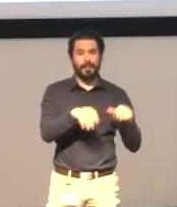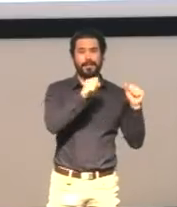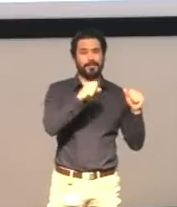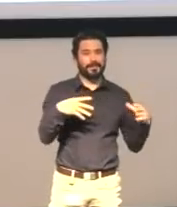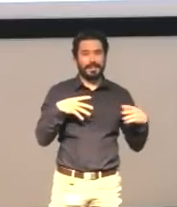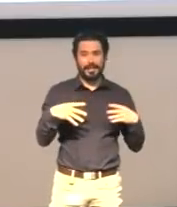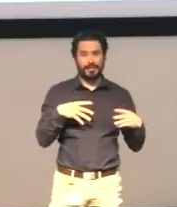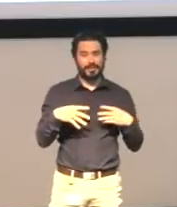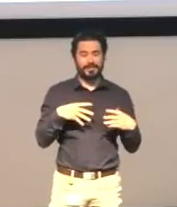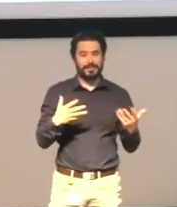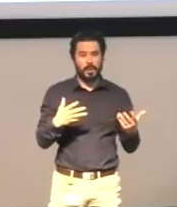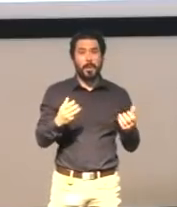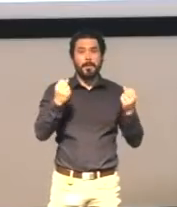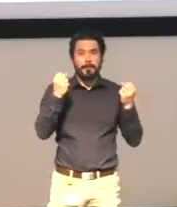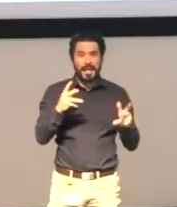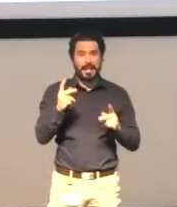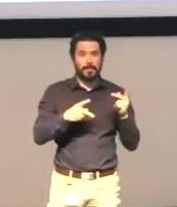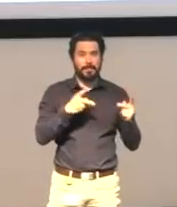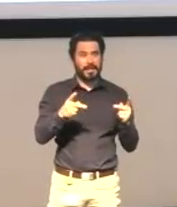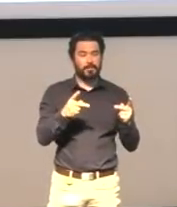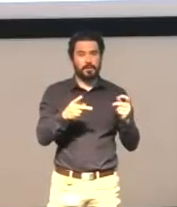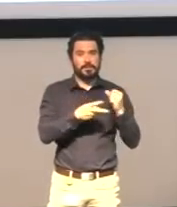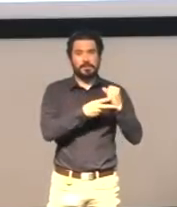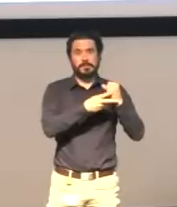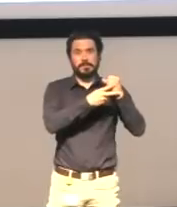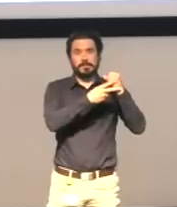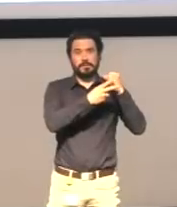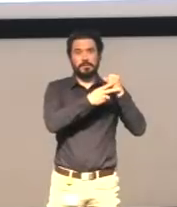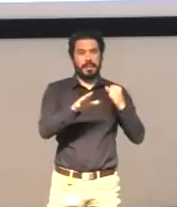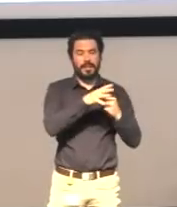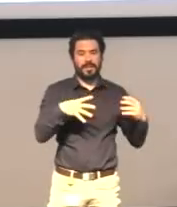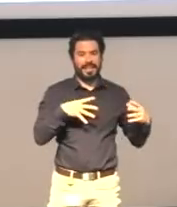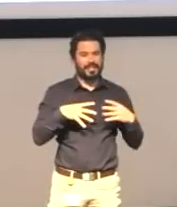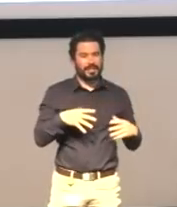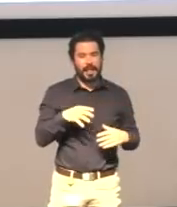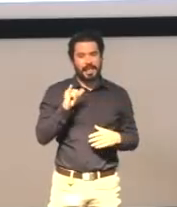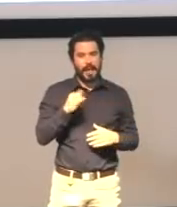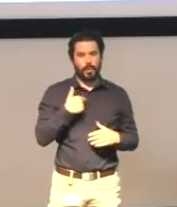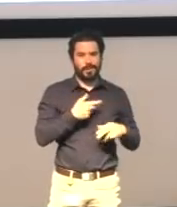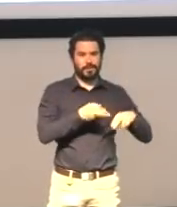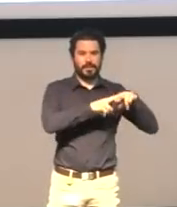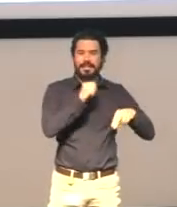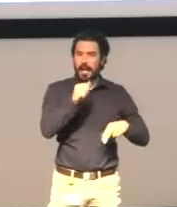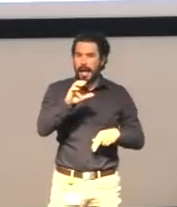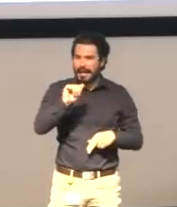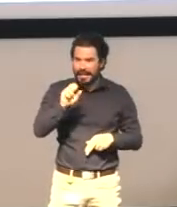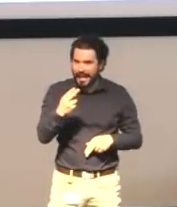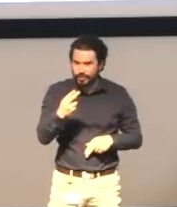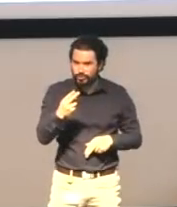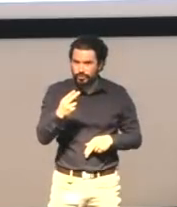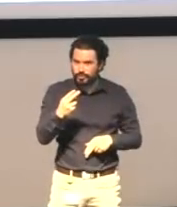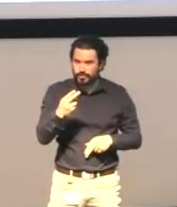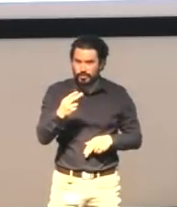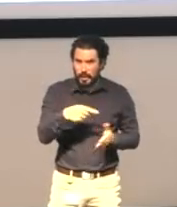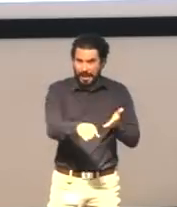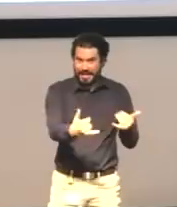lot of accumulated vacation. So we booked an accrual. That's really not a cash expense right now. It may, but it's more future. But once you